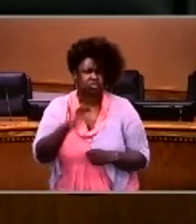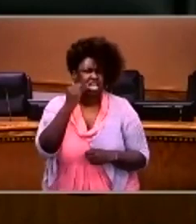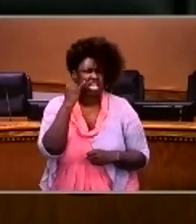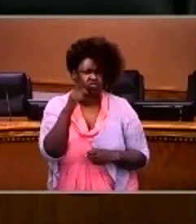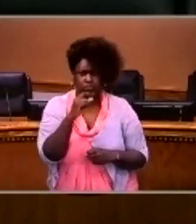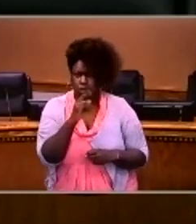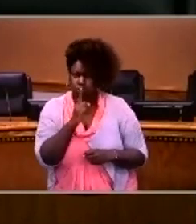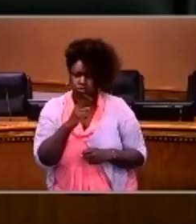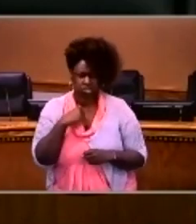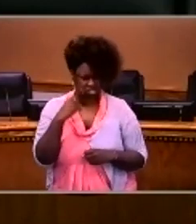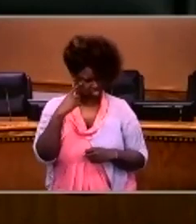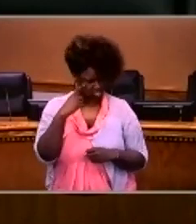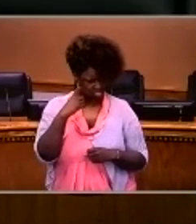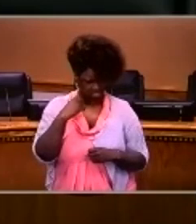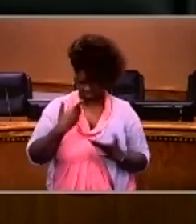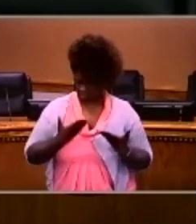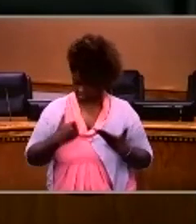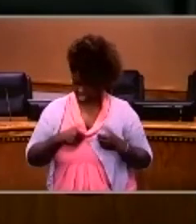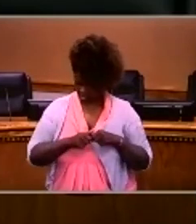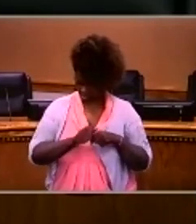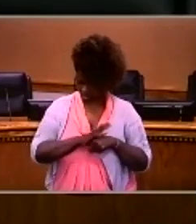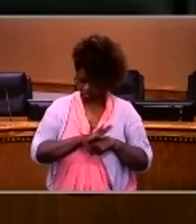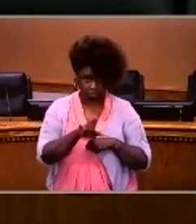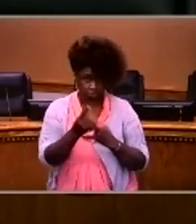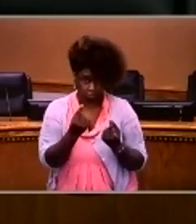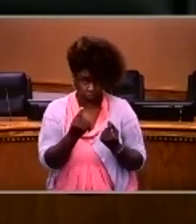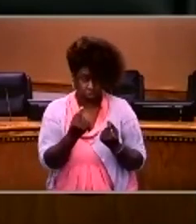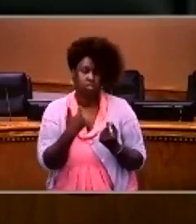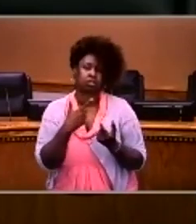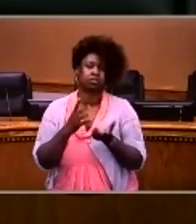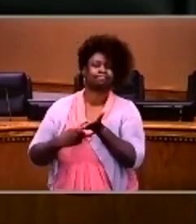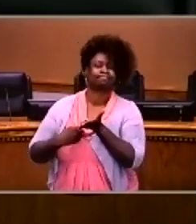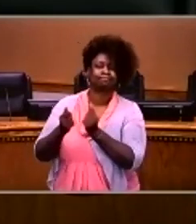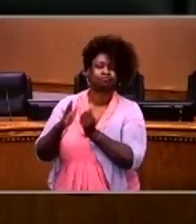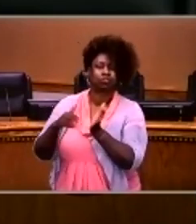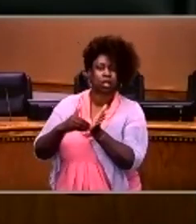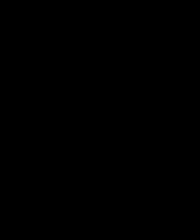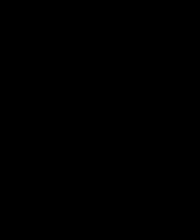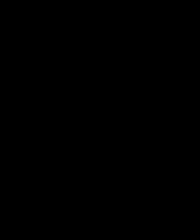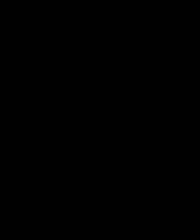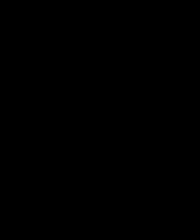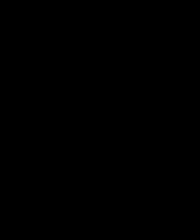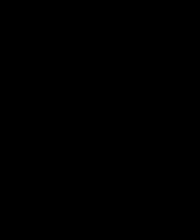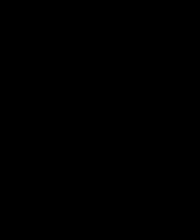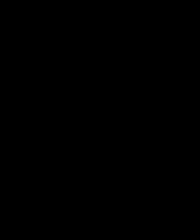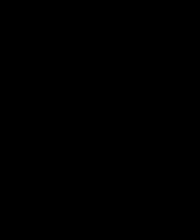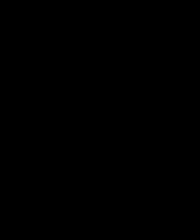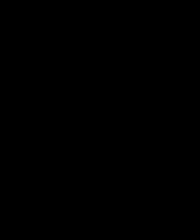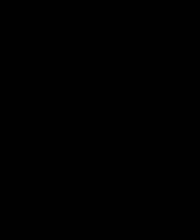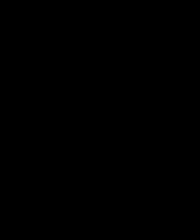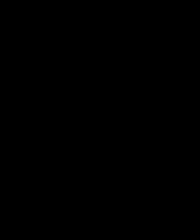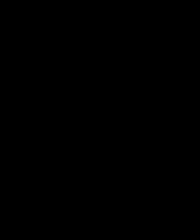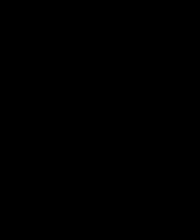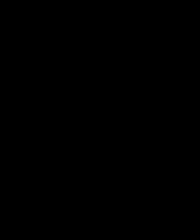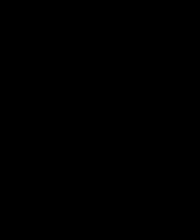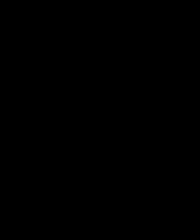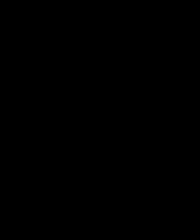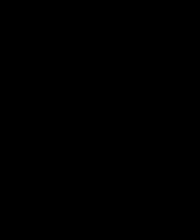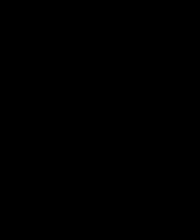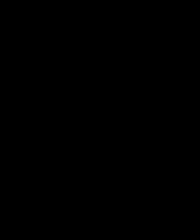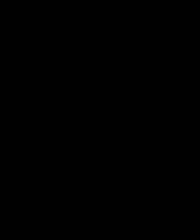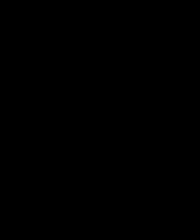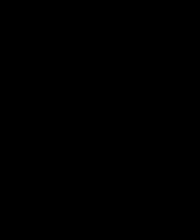have been exposed, we would encourage you to talk to your provider and consider being tested. Certainly, and kind of going off of that, are